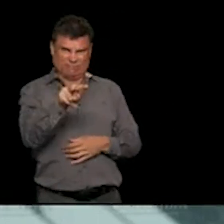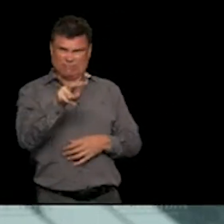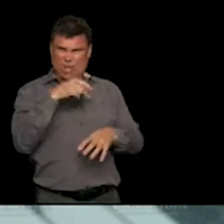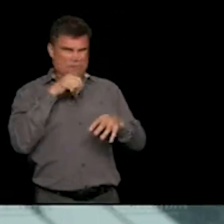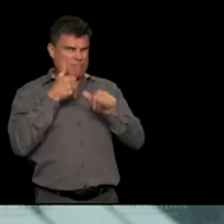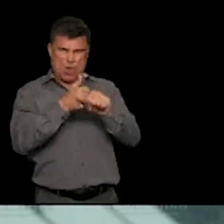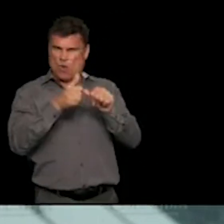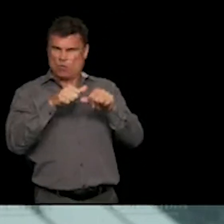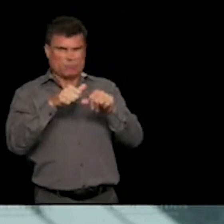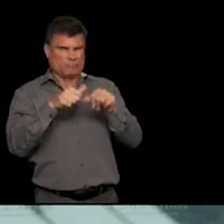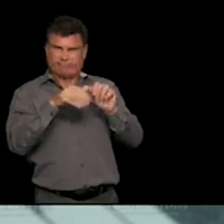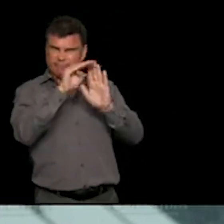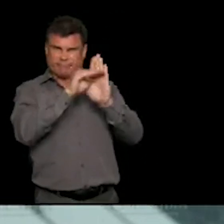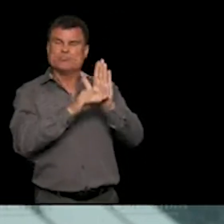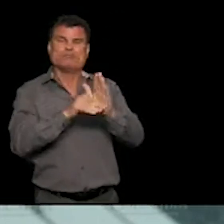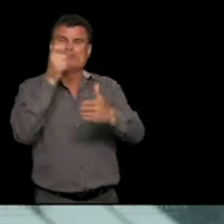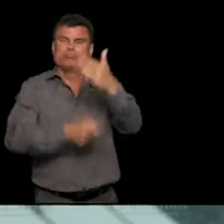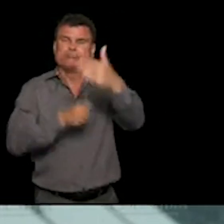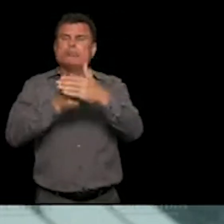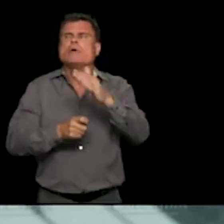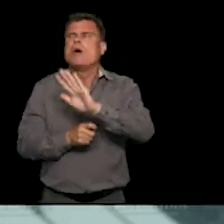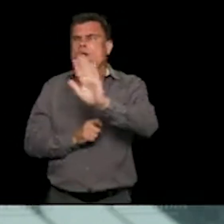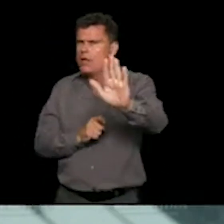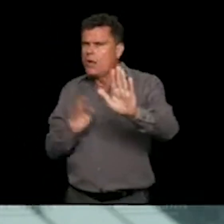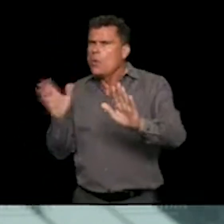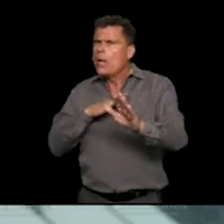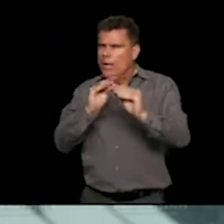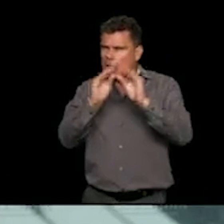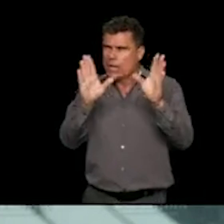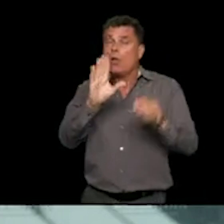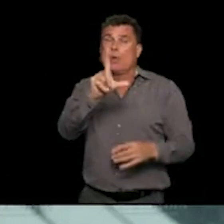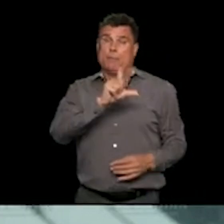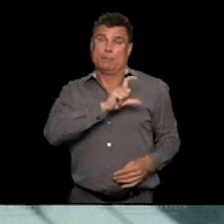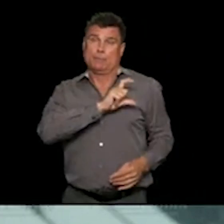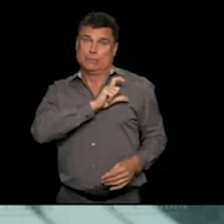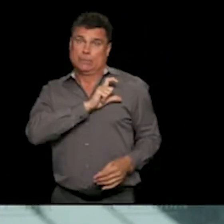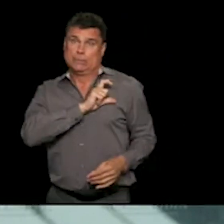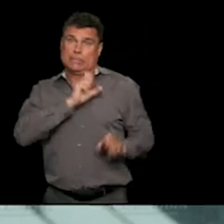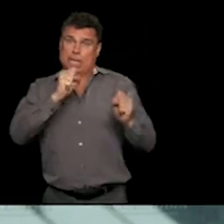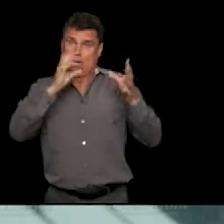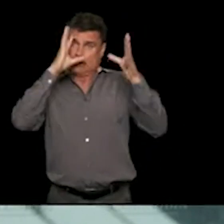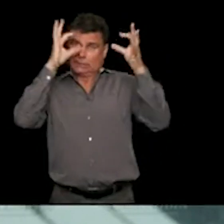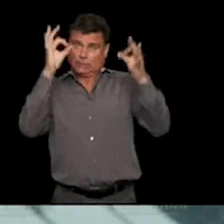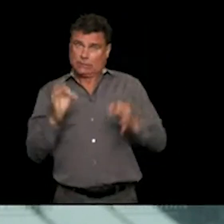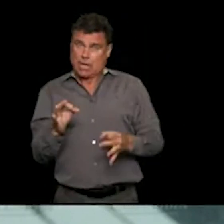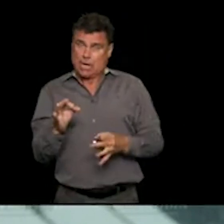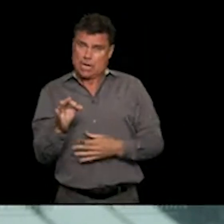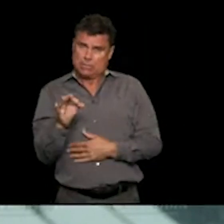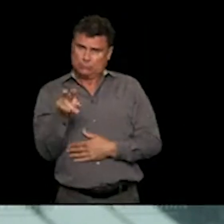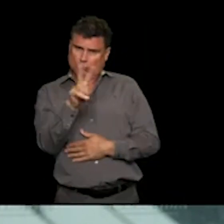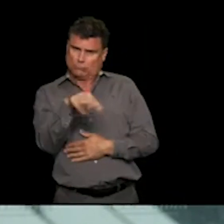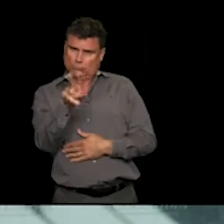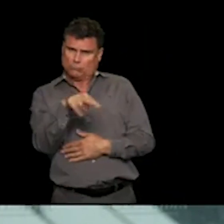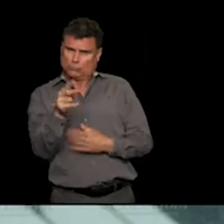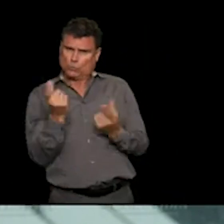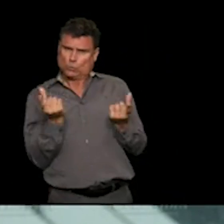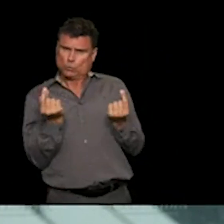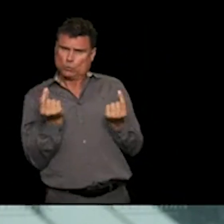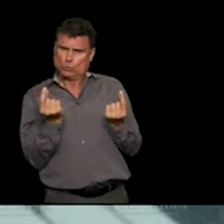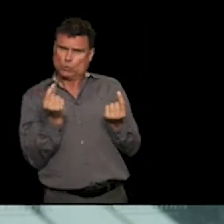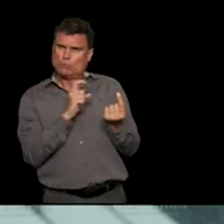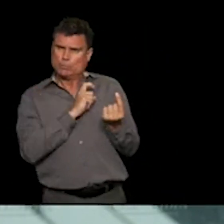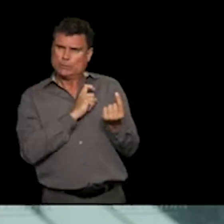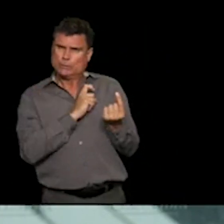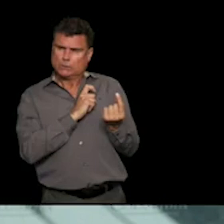the time. And what we're wanting to do is to get the message out that, look, there are consequences for not following the health